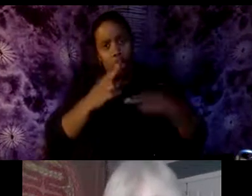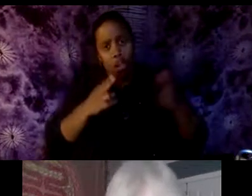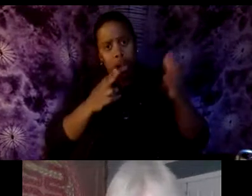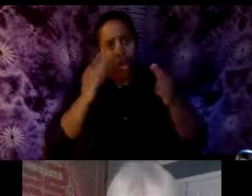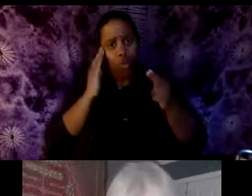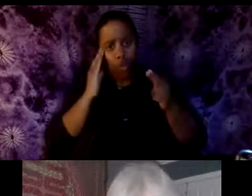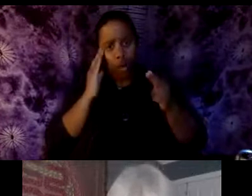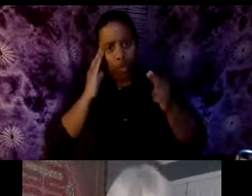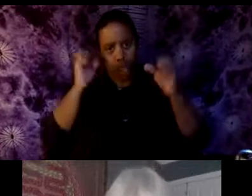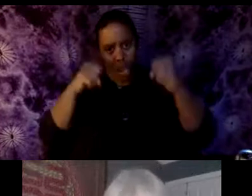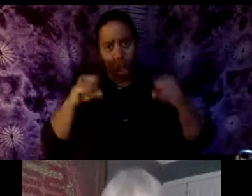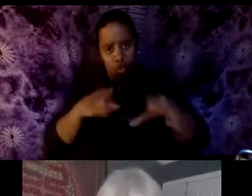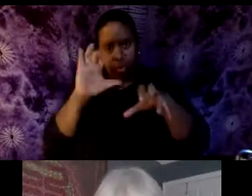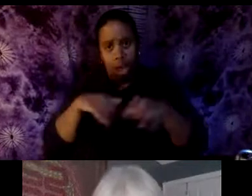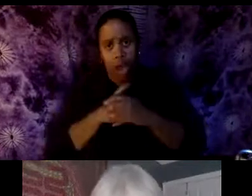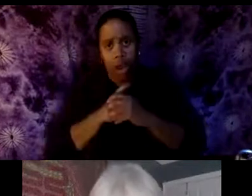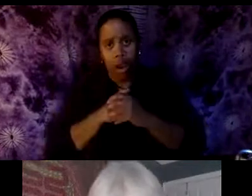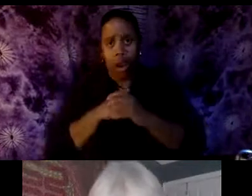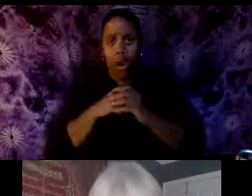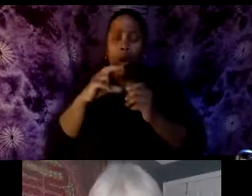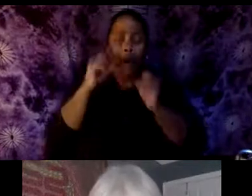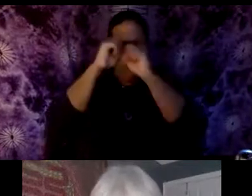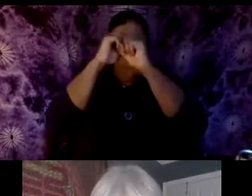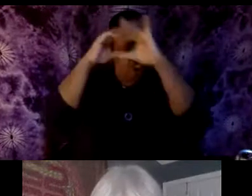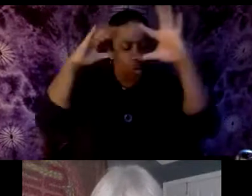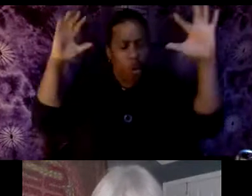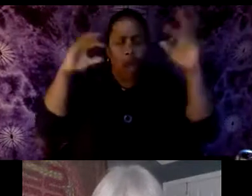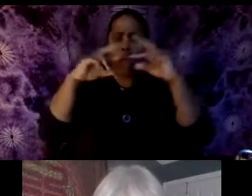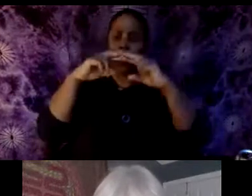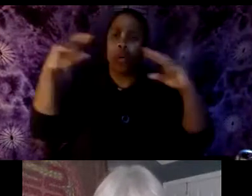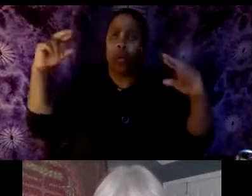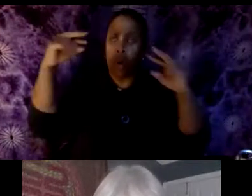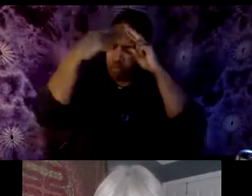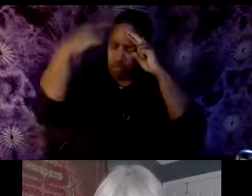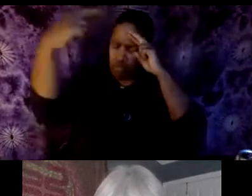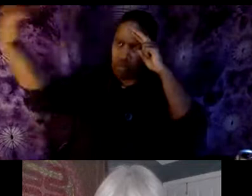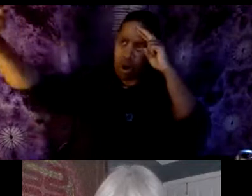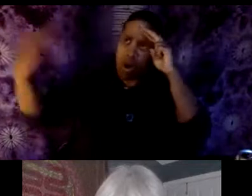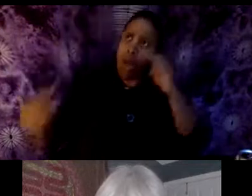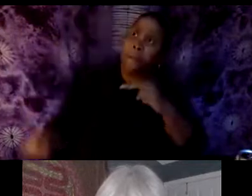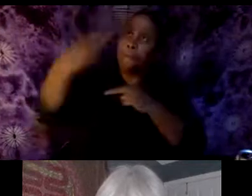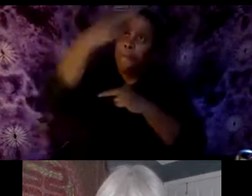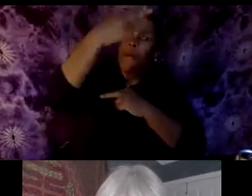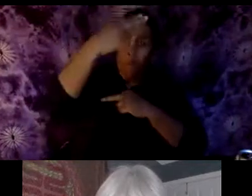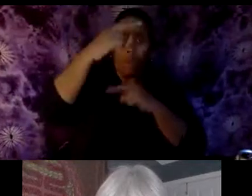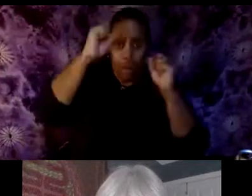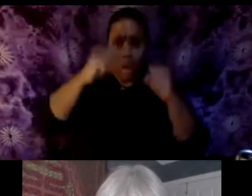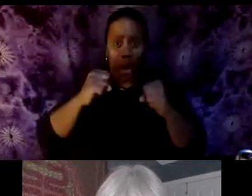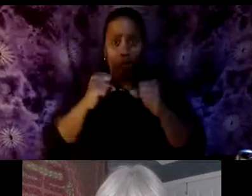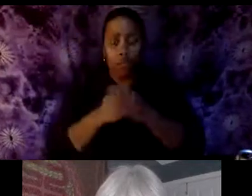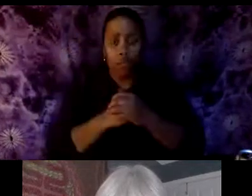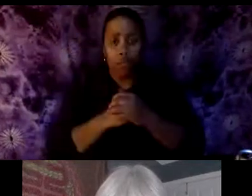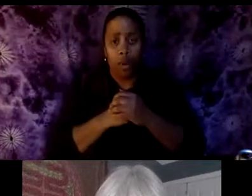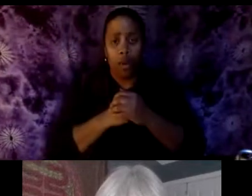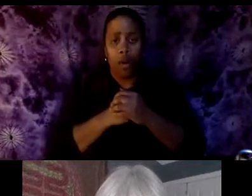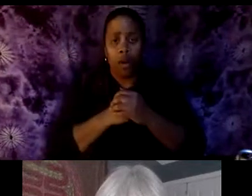of ways you can just even visualize a cord that's like connecting you, and just visualize yourself cutting that cord, you know. And if you want to just